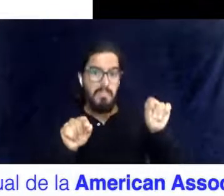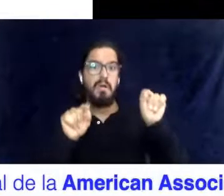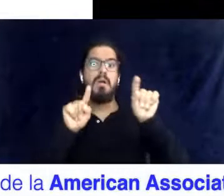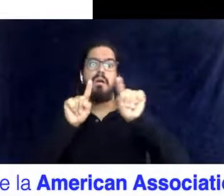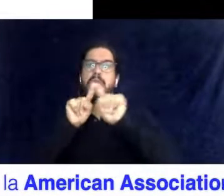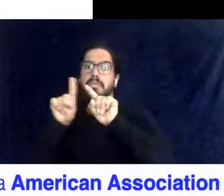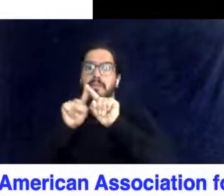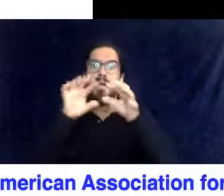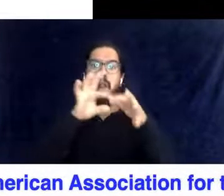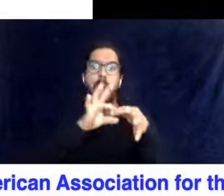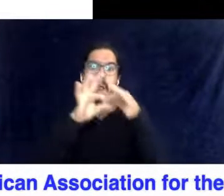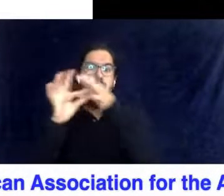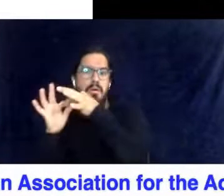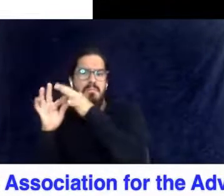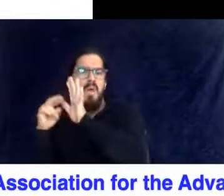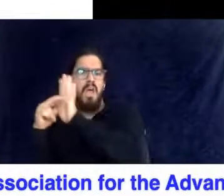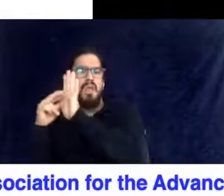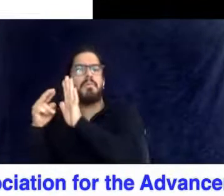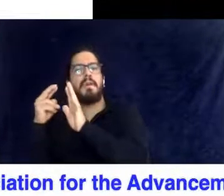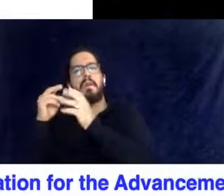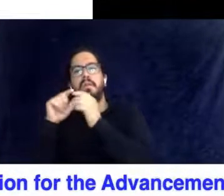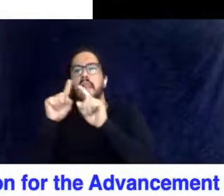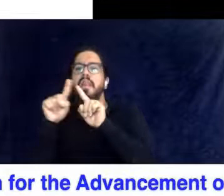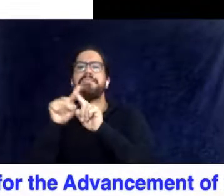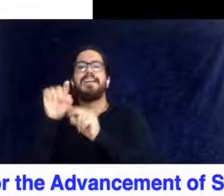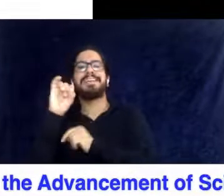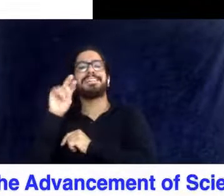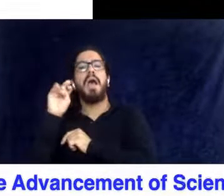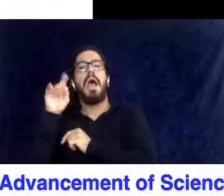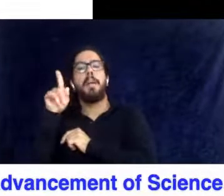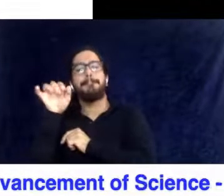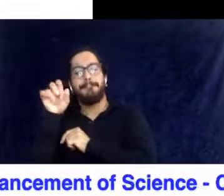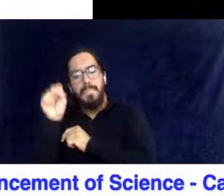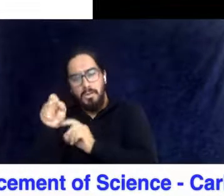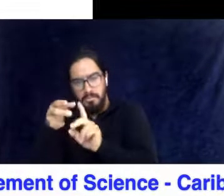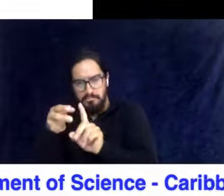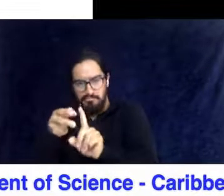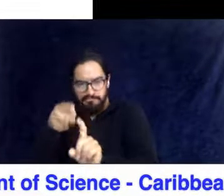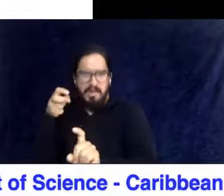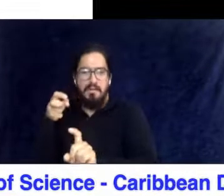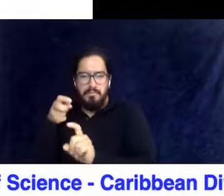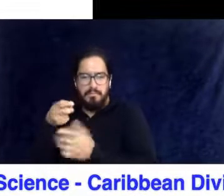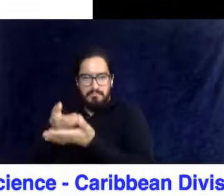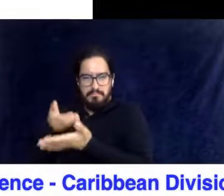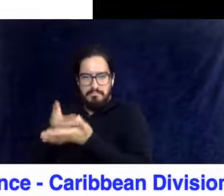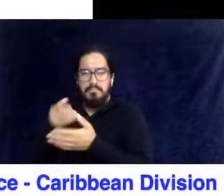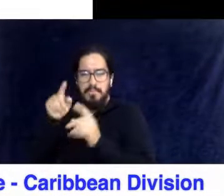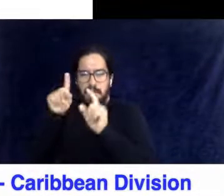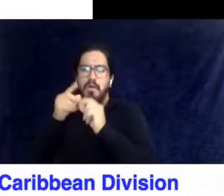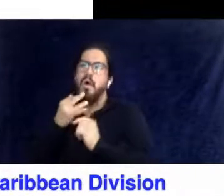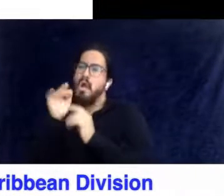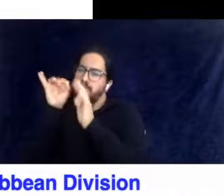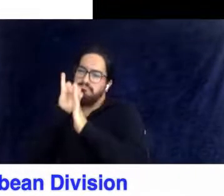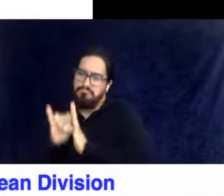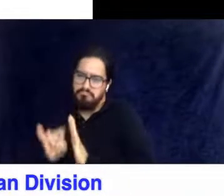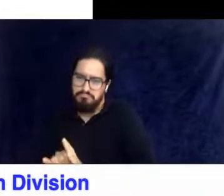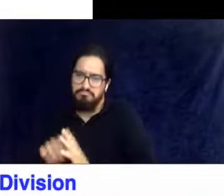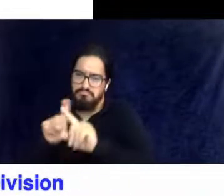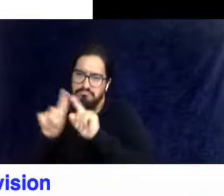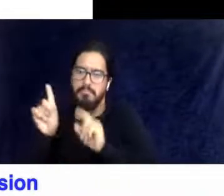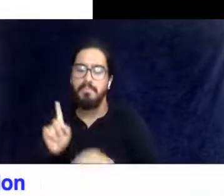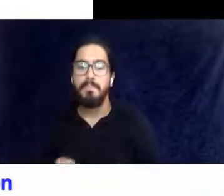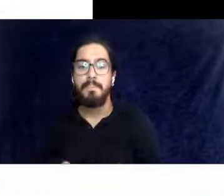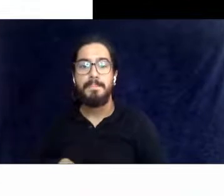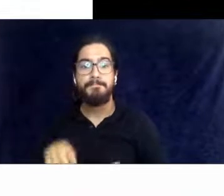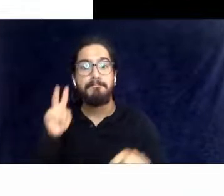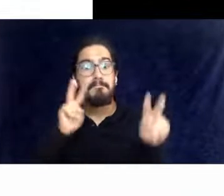the plant's individuals that I sampled, the colors, the plant family they belong, and the sizes or fertility. And what you can observe in these